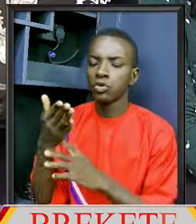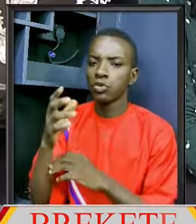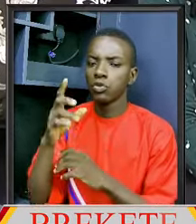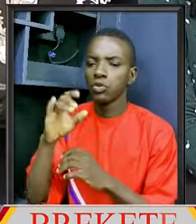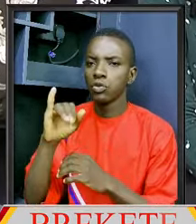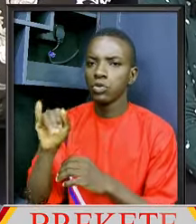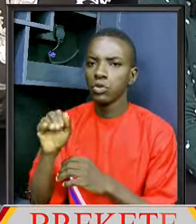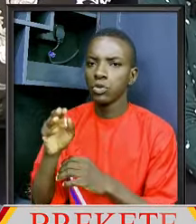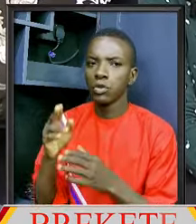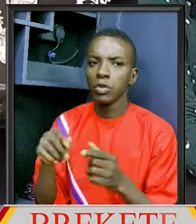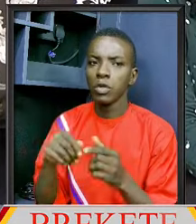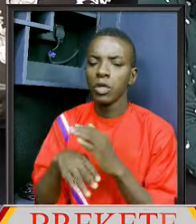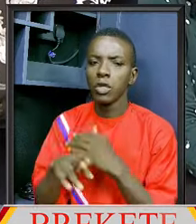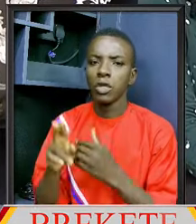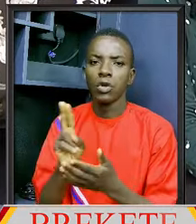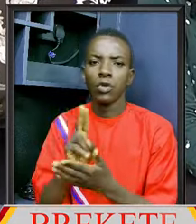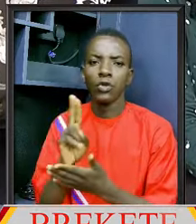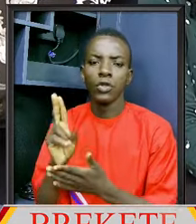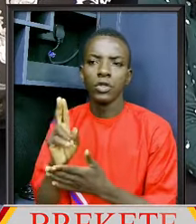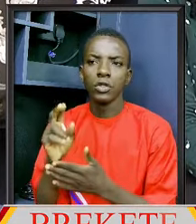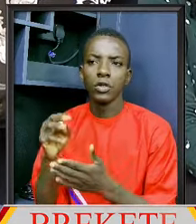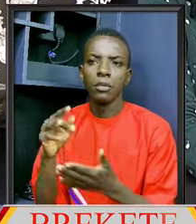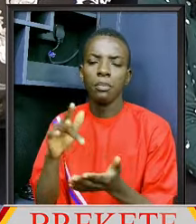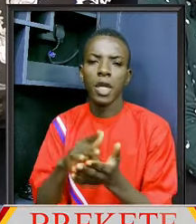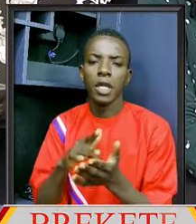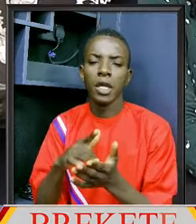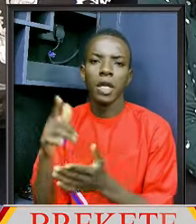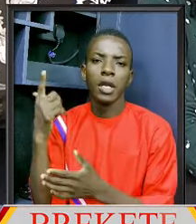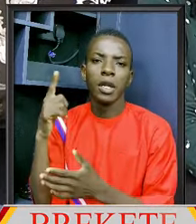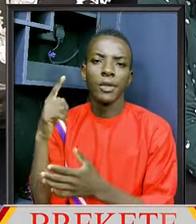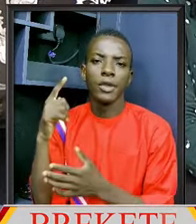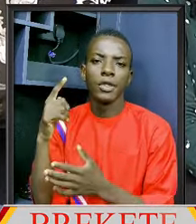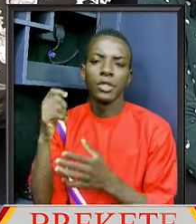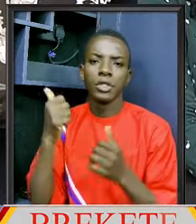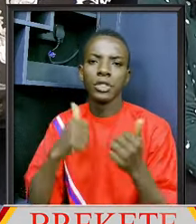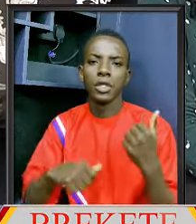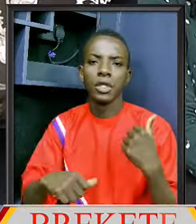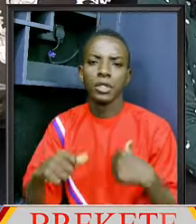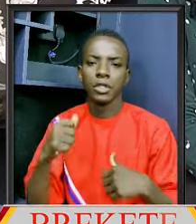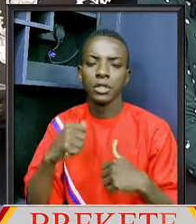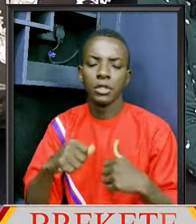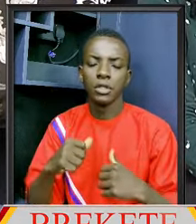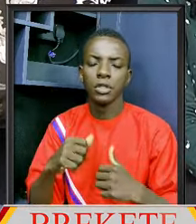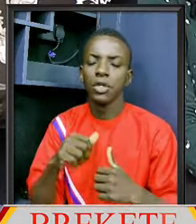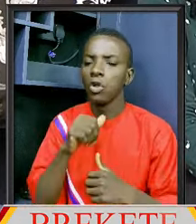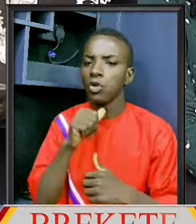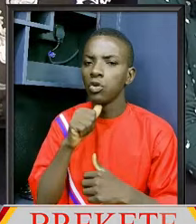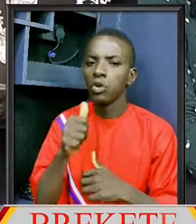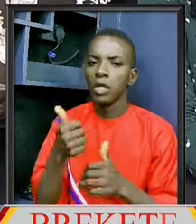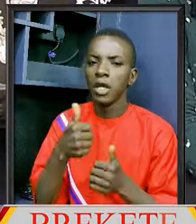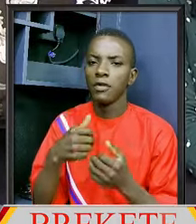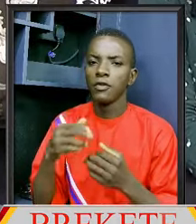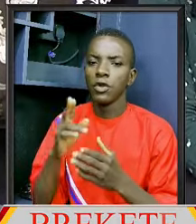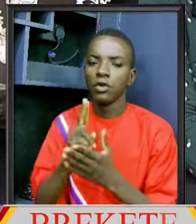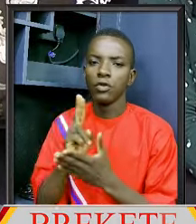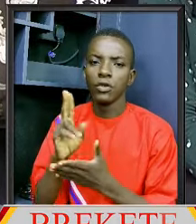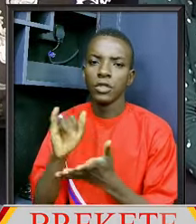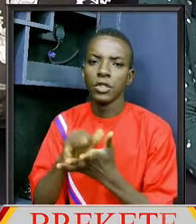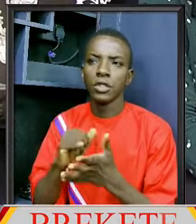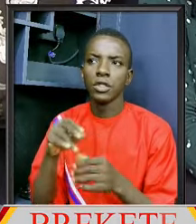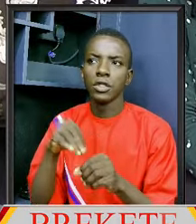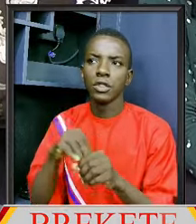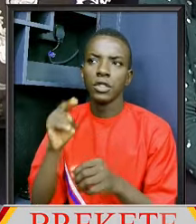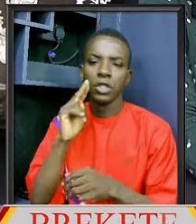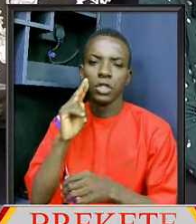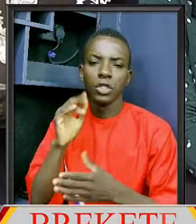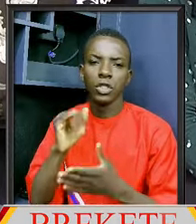university, go read medical laboratory science. Not be every university where in Nigeria